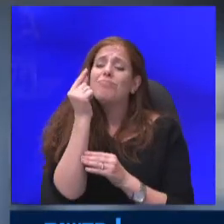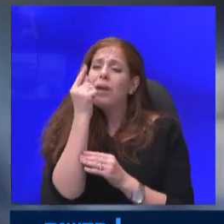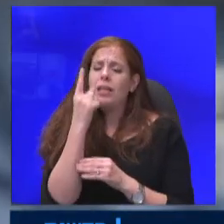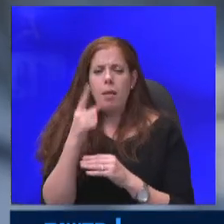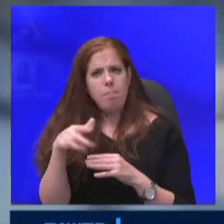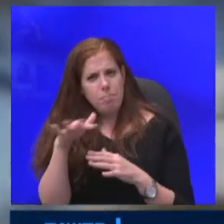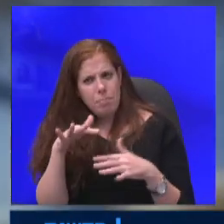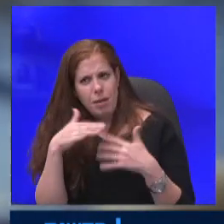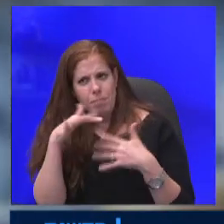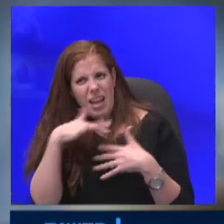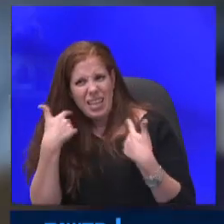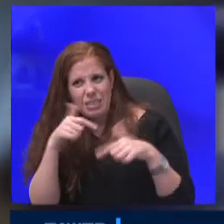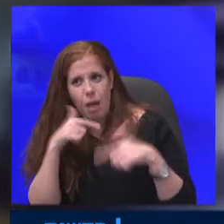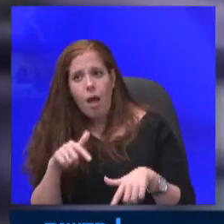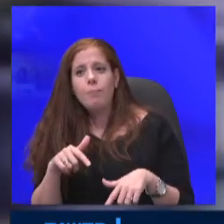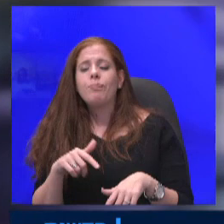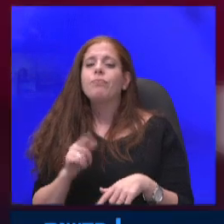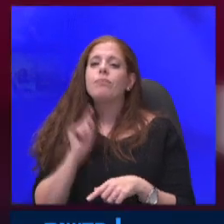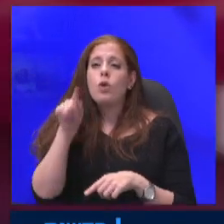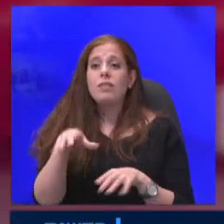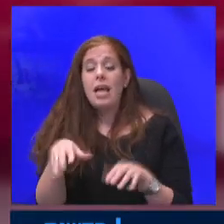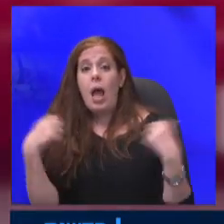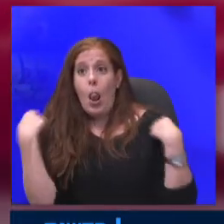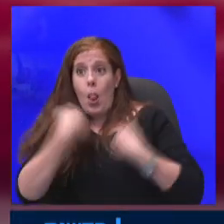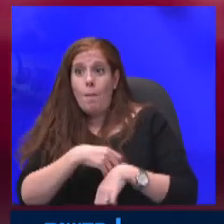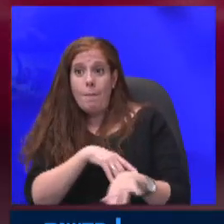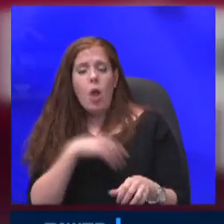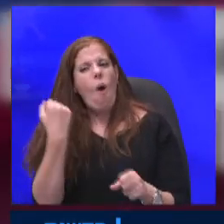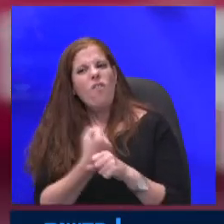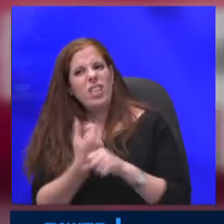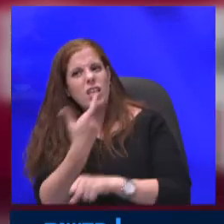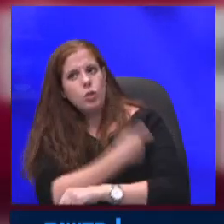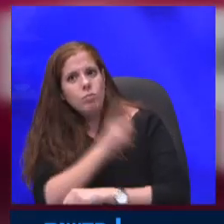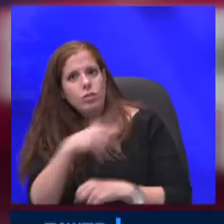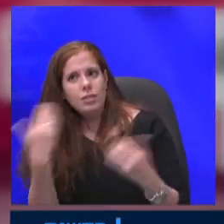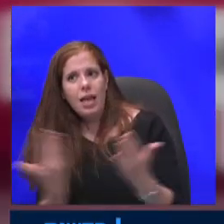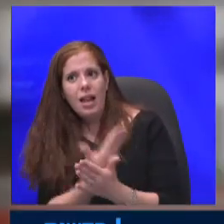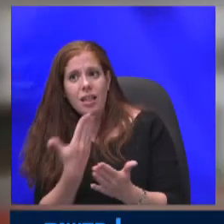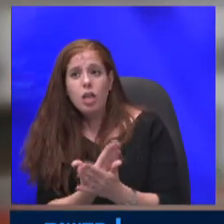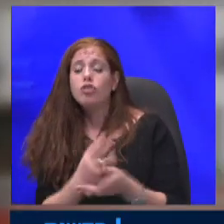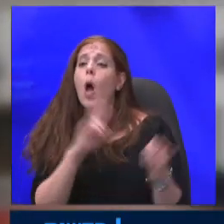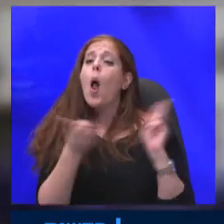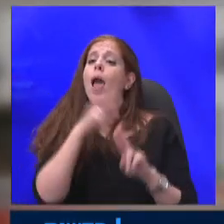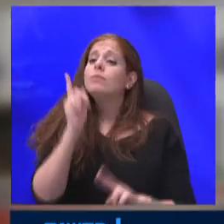my lab, cause this job's not boring. Working on vaccines, the world needs restoring. Folks need me on the job from